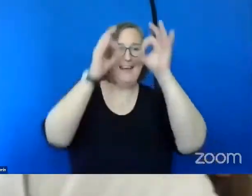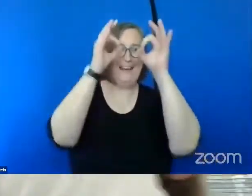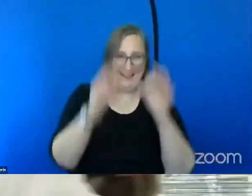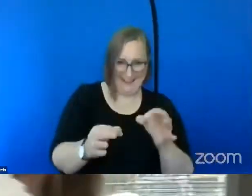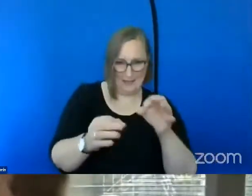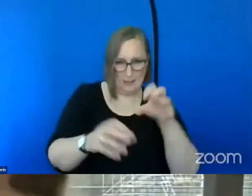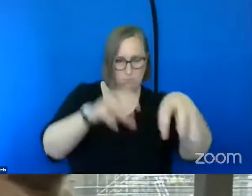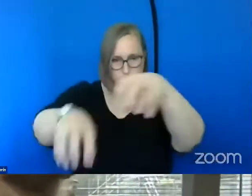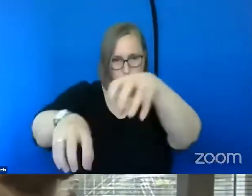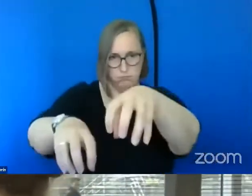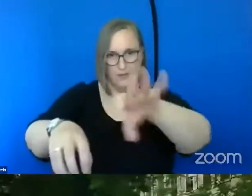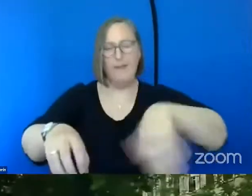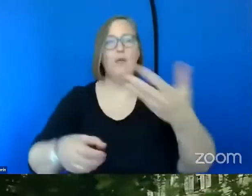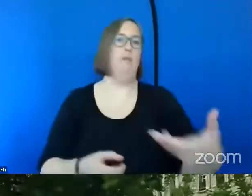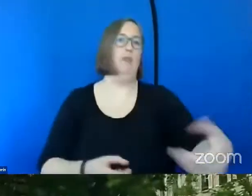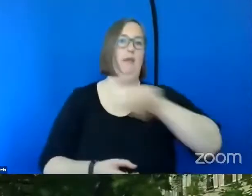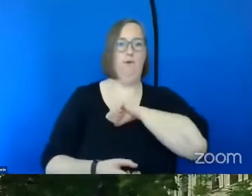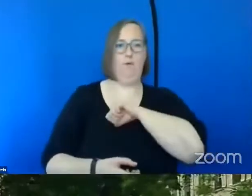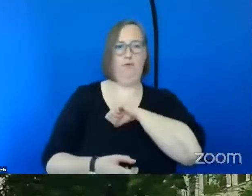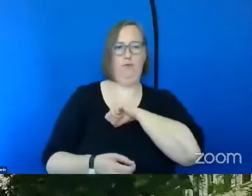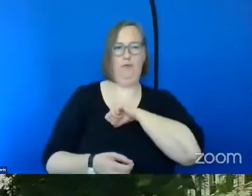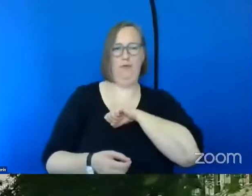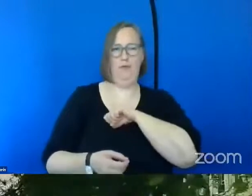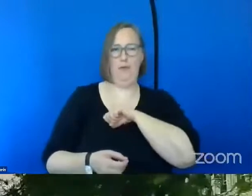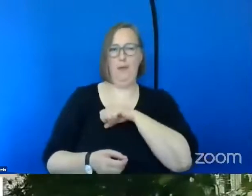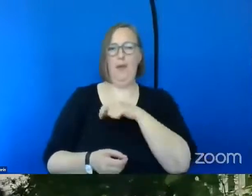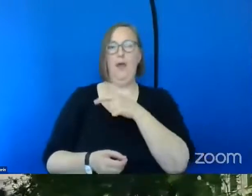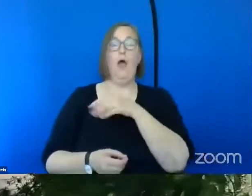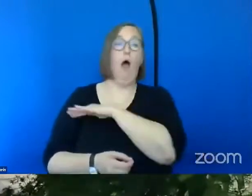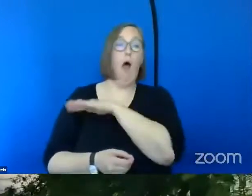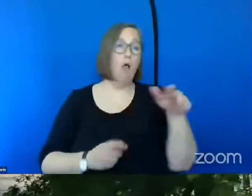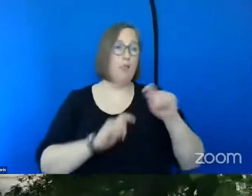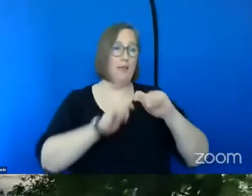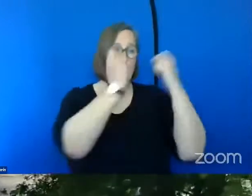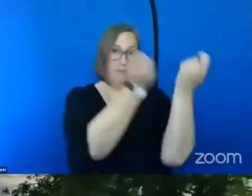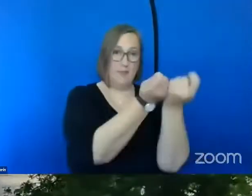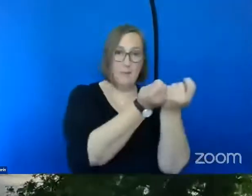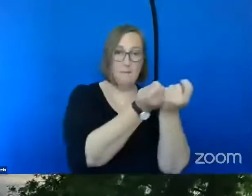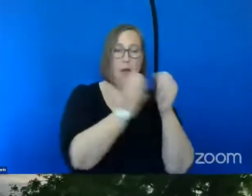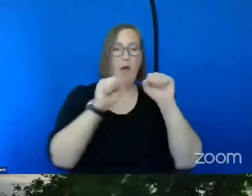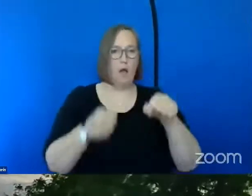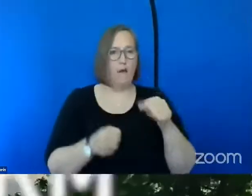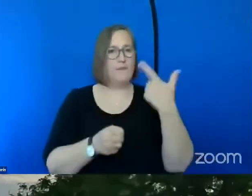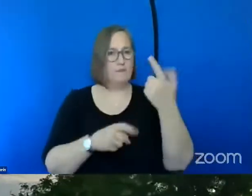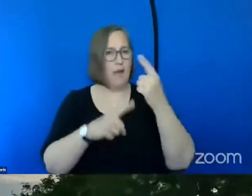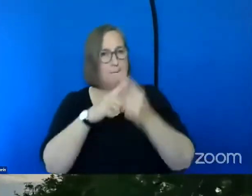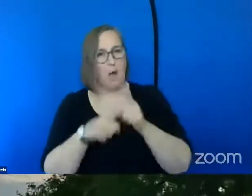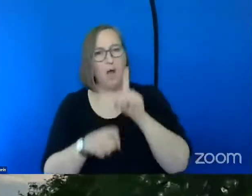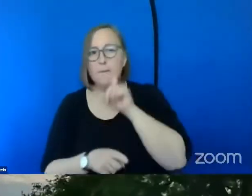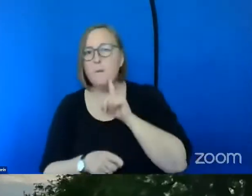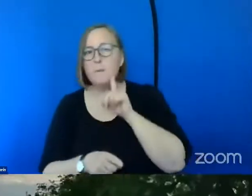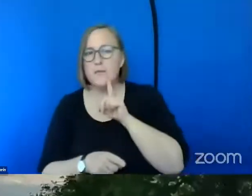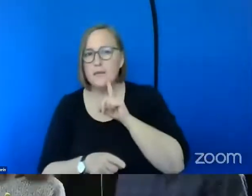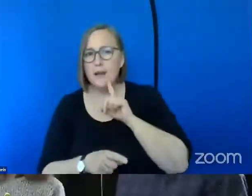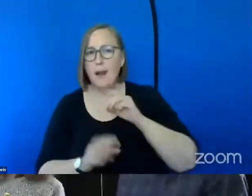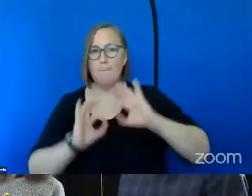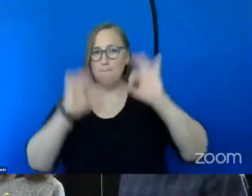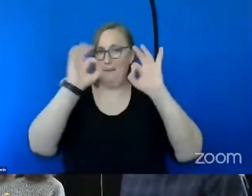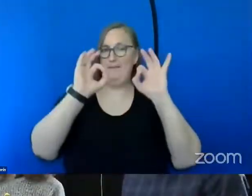5 teams compete in this particular challenge. There's France's team Smart Arms sent by the Sorbonne University in